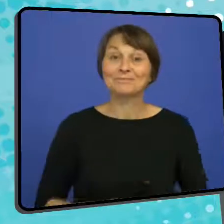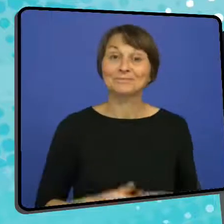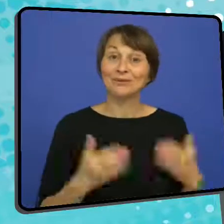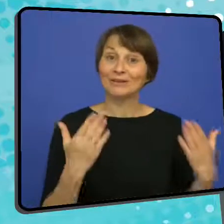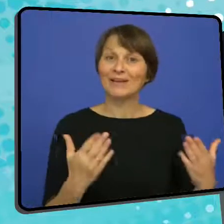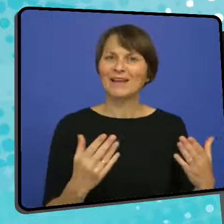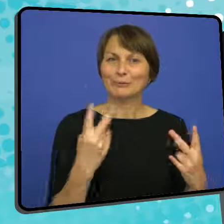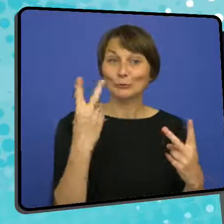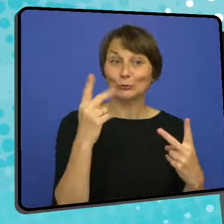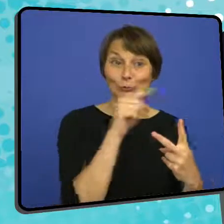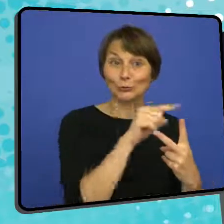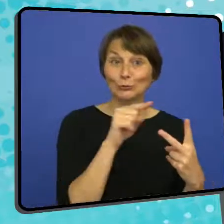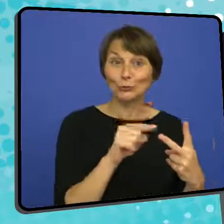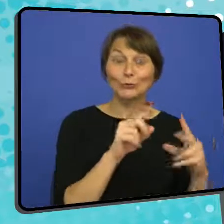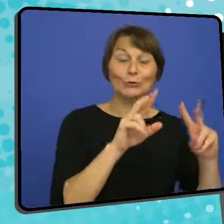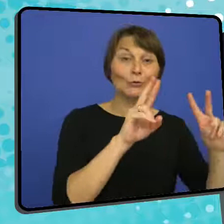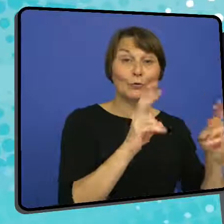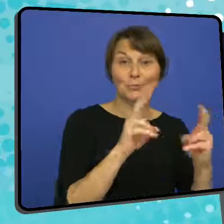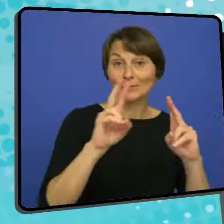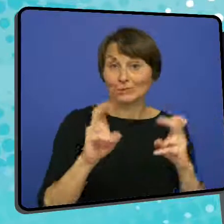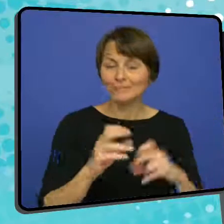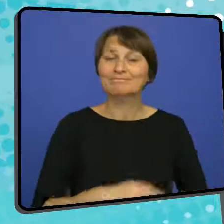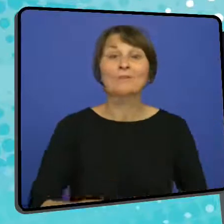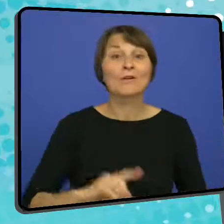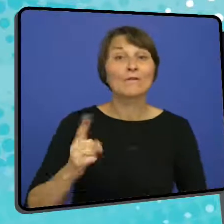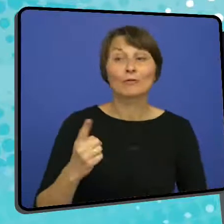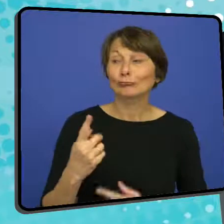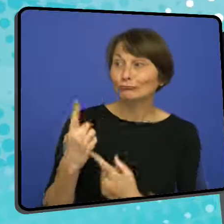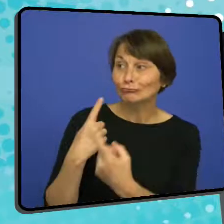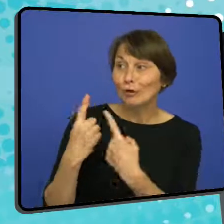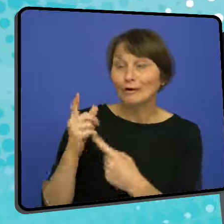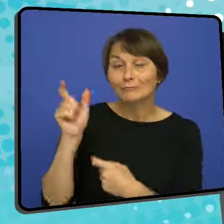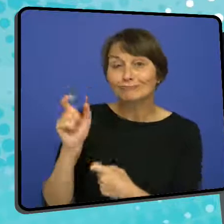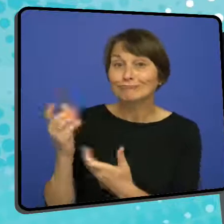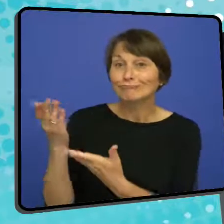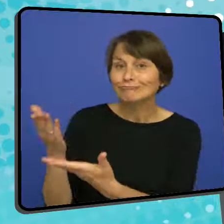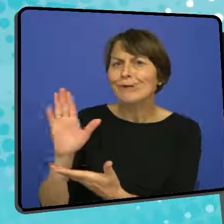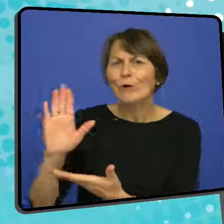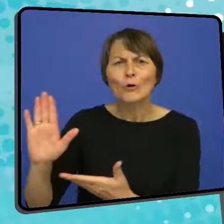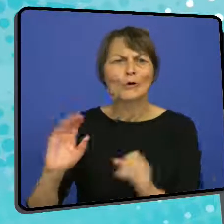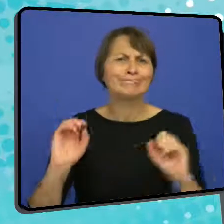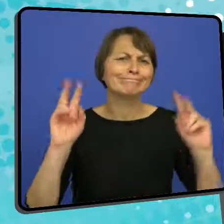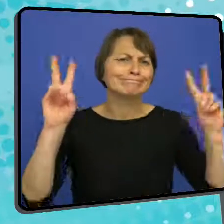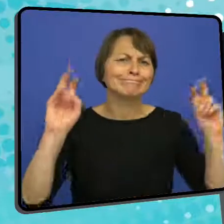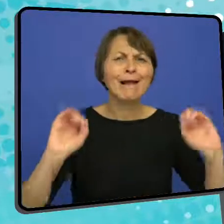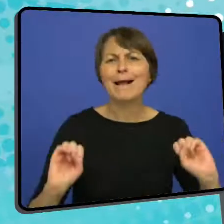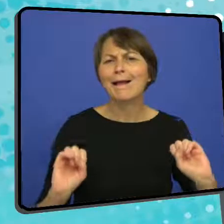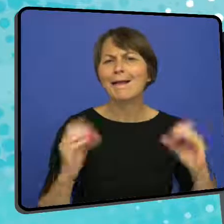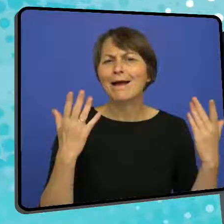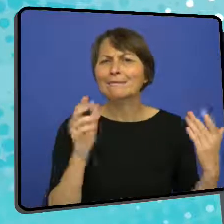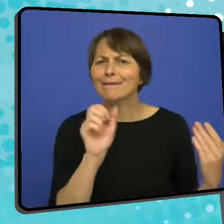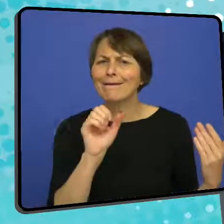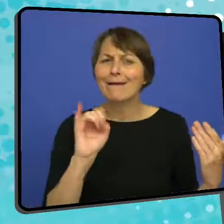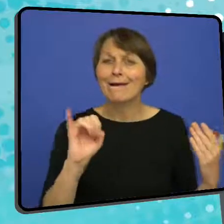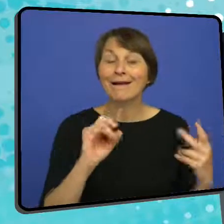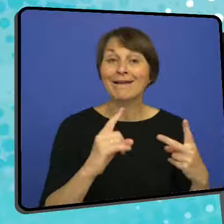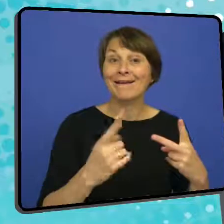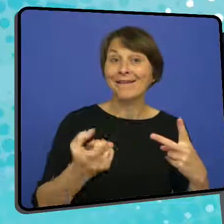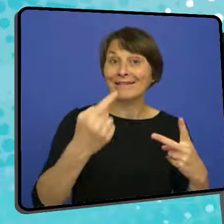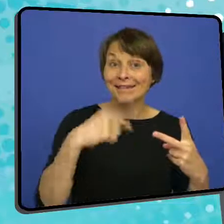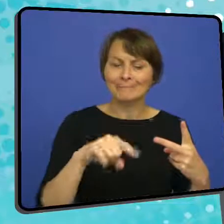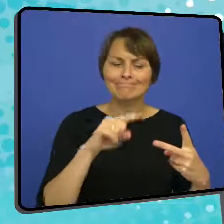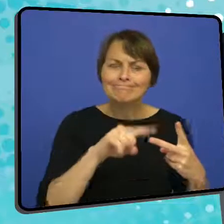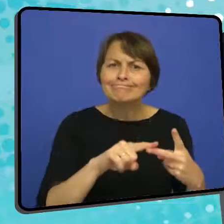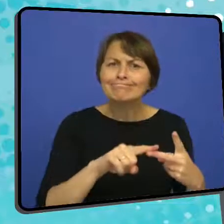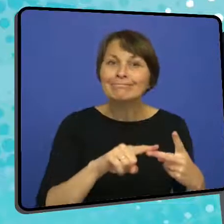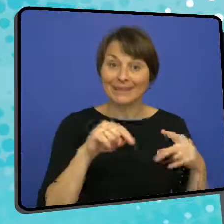our guest, Quirine, to chat about her life in AI, and finally we dive into the AI Learning Challenge of the week. And